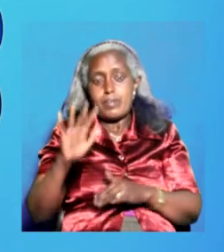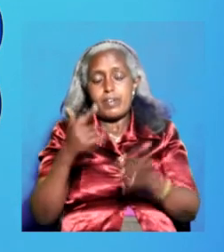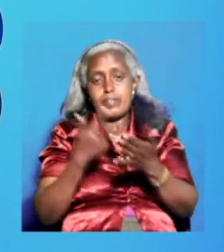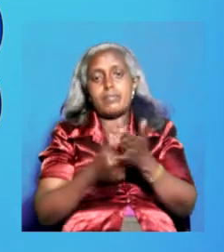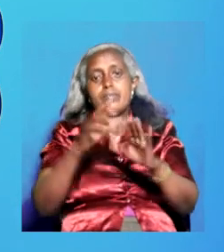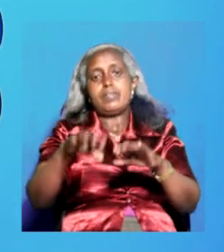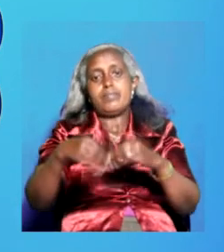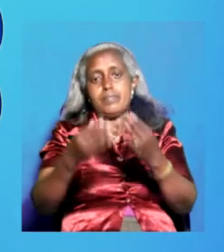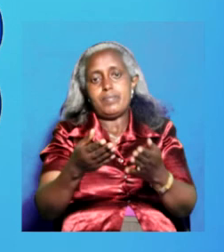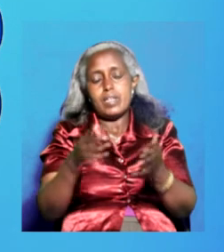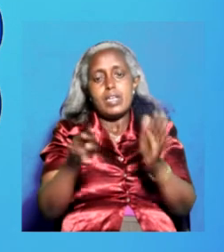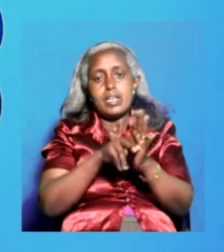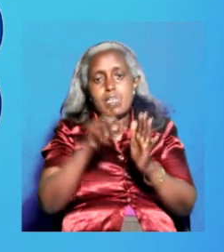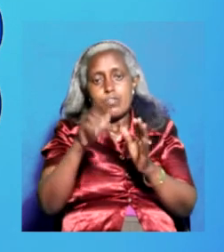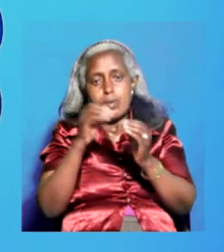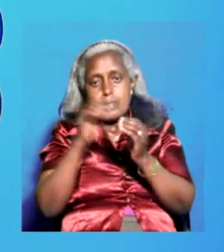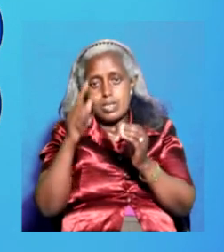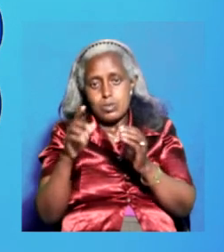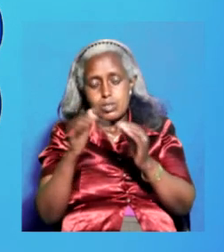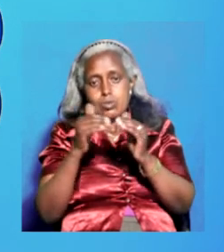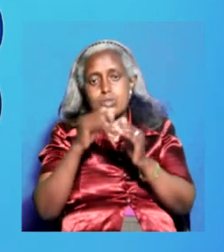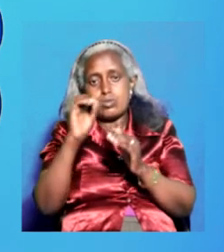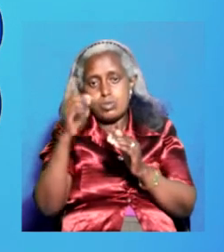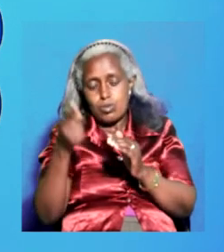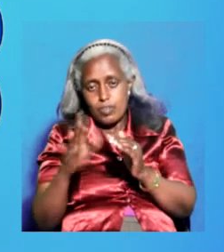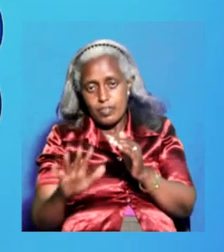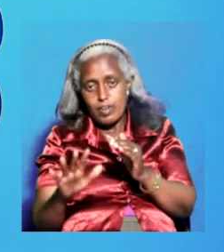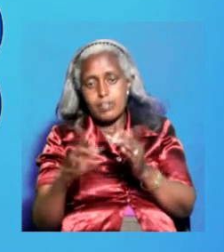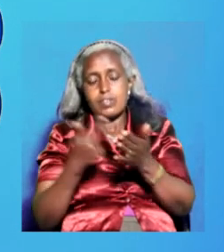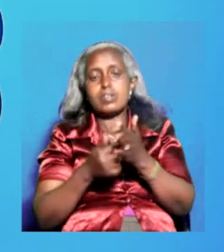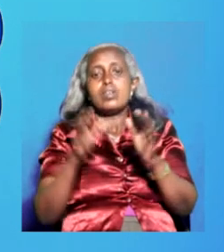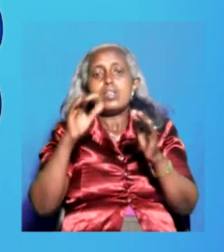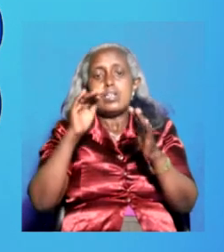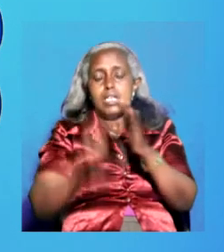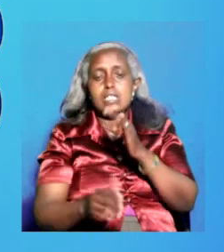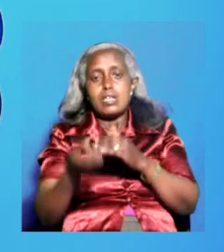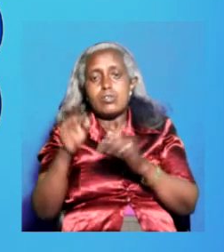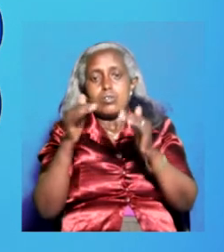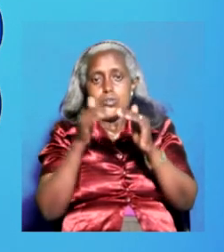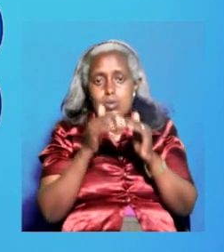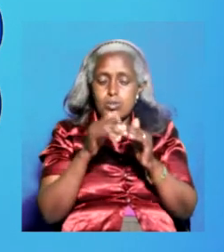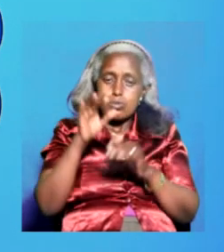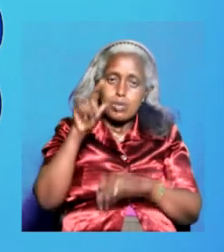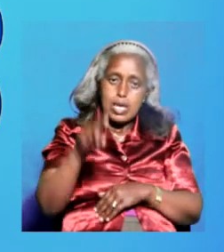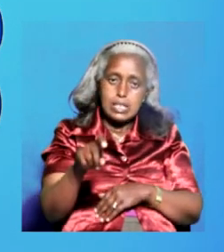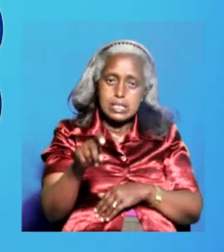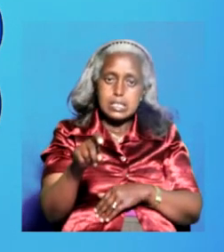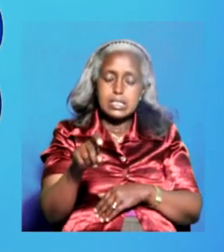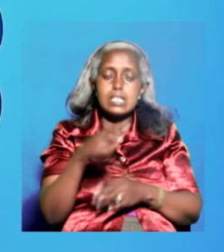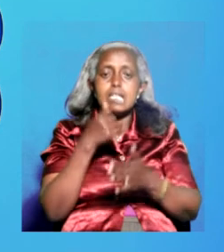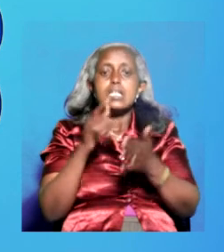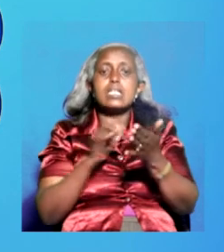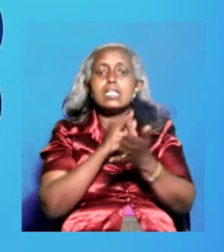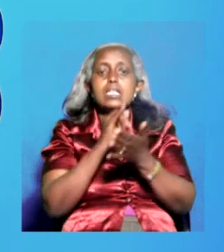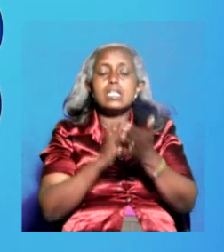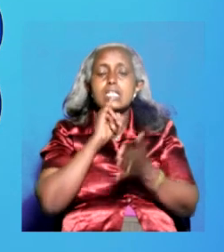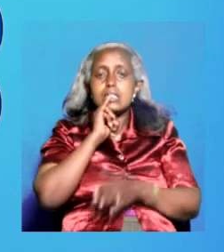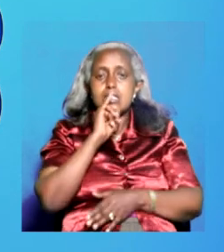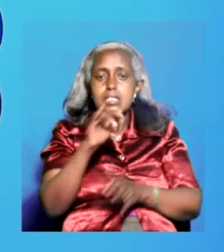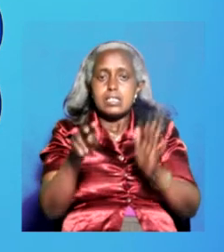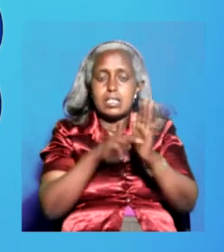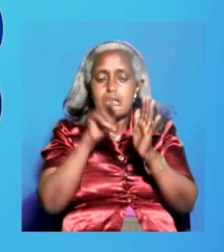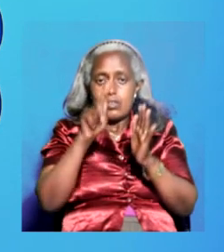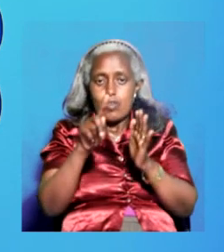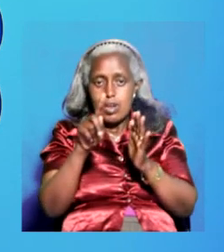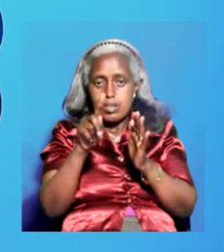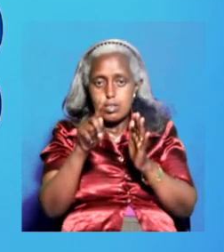one. -1 plus 1, it is 0 over 5, 0, less than or equal to x. It is